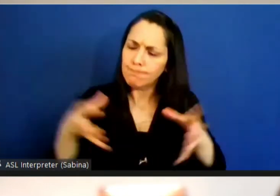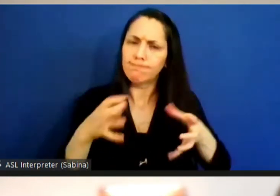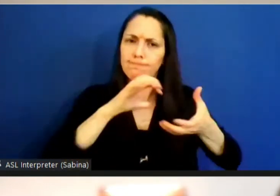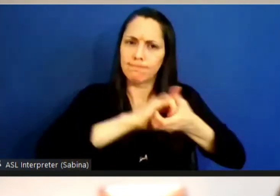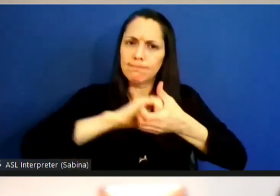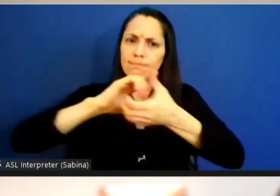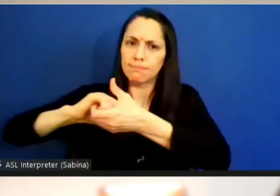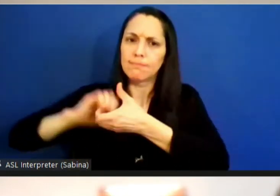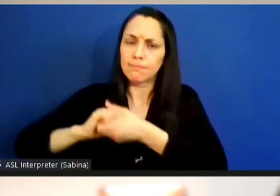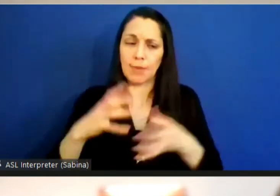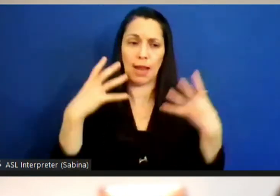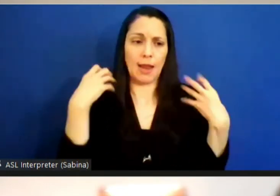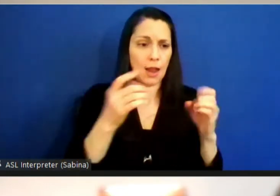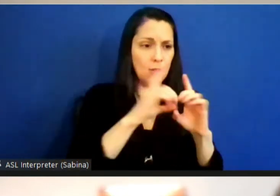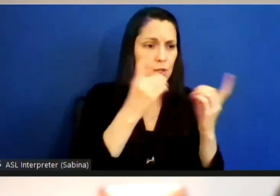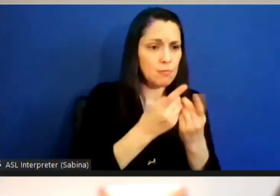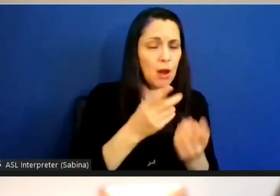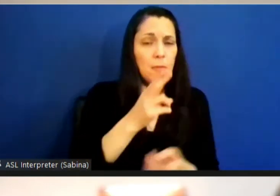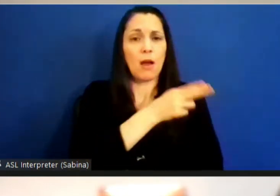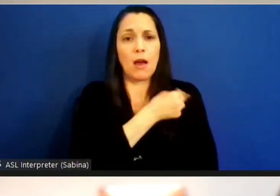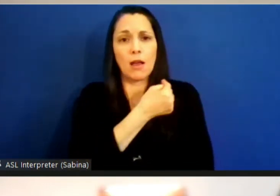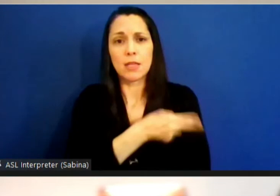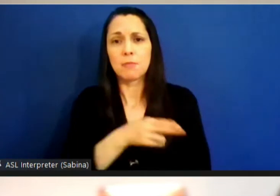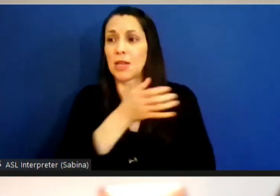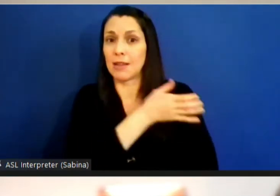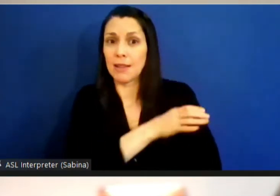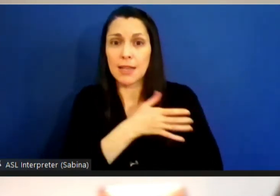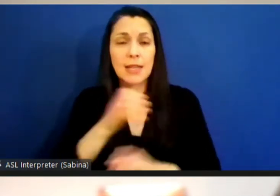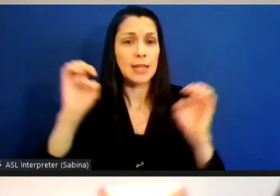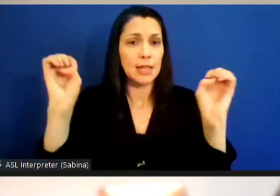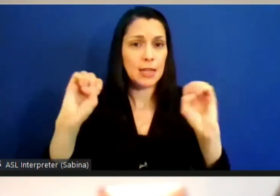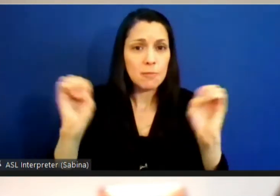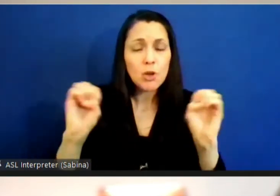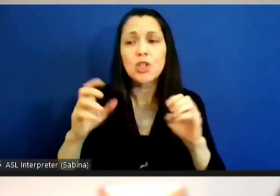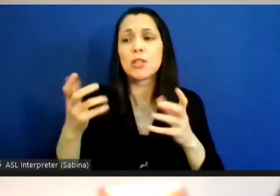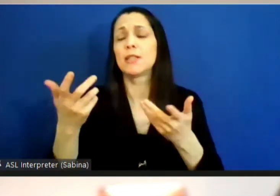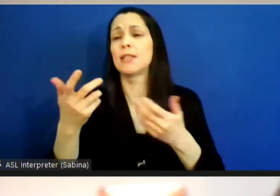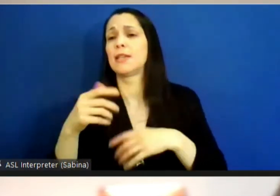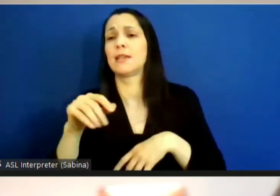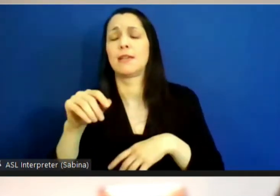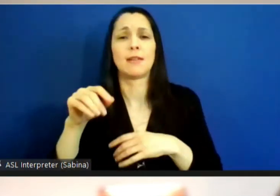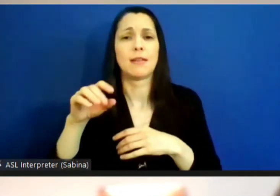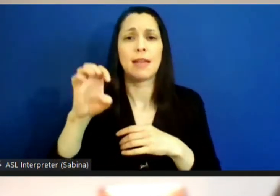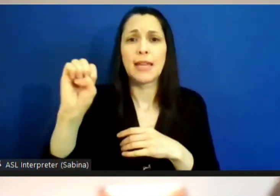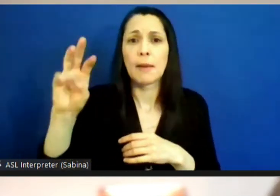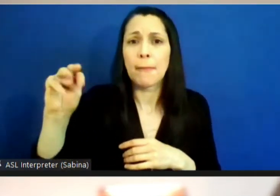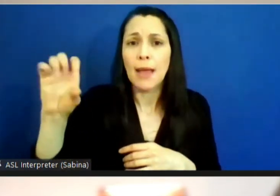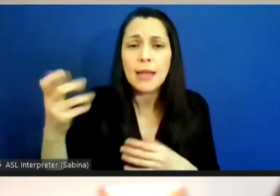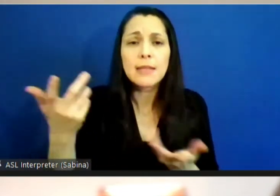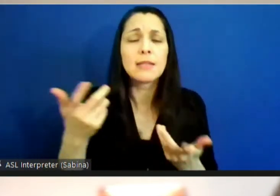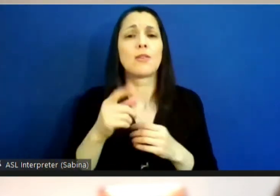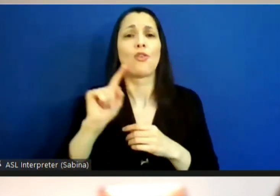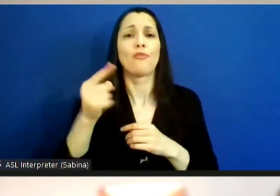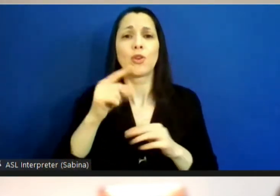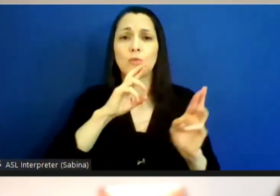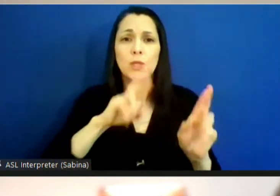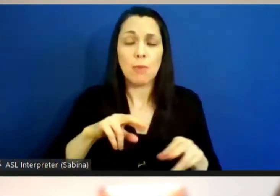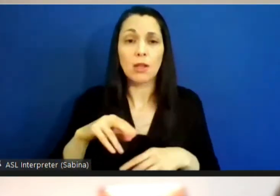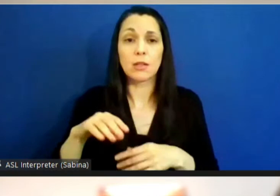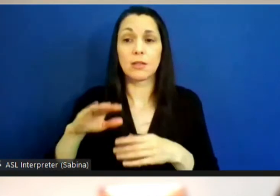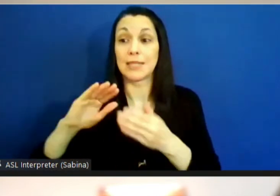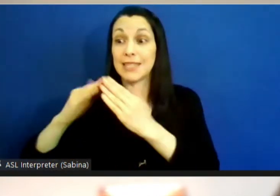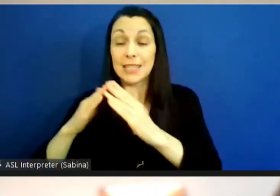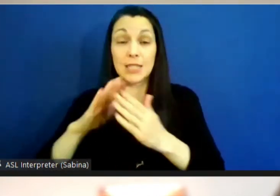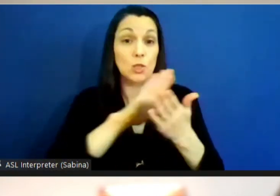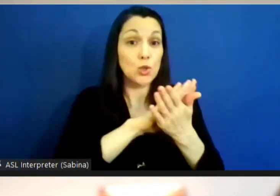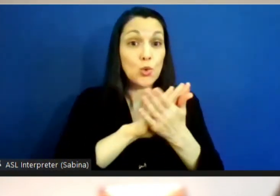department, our hospitals, clinics, emergency medical and first responders, cities, schools, religious leaders, and